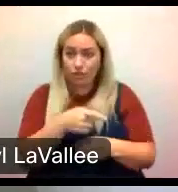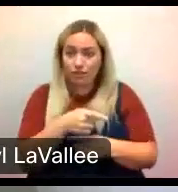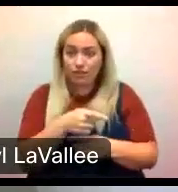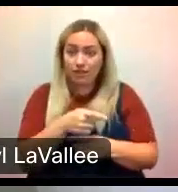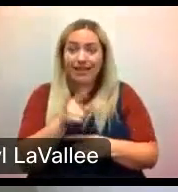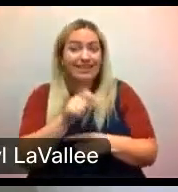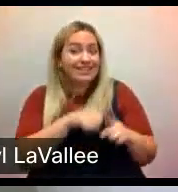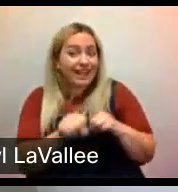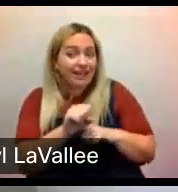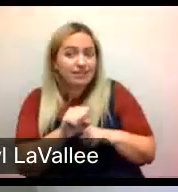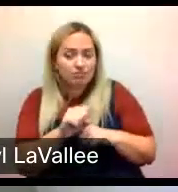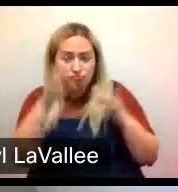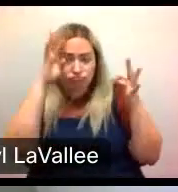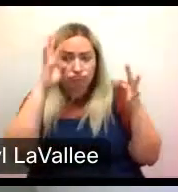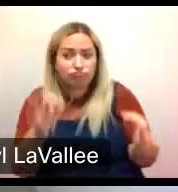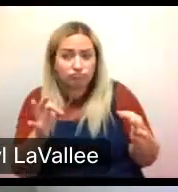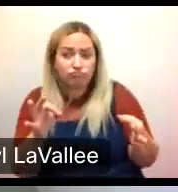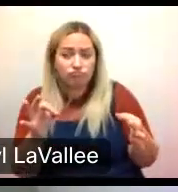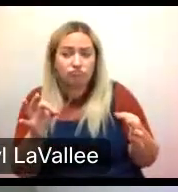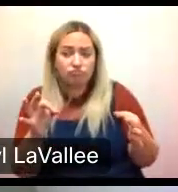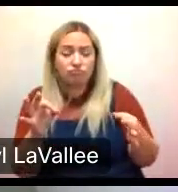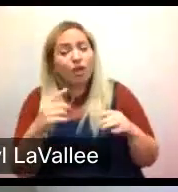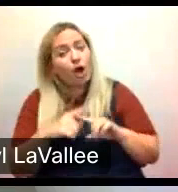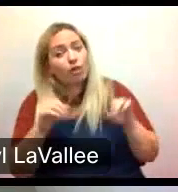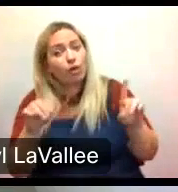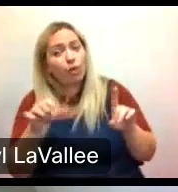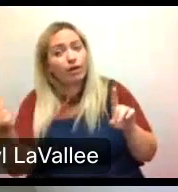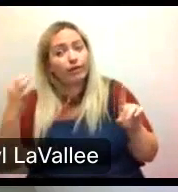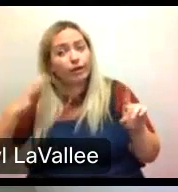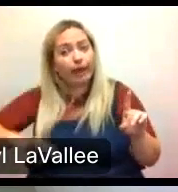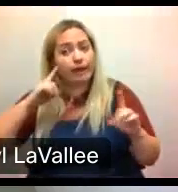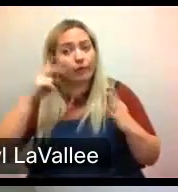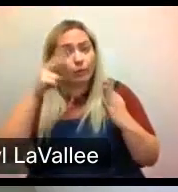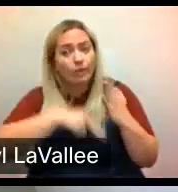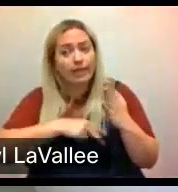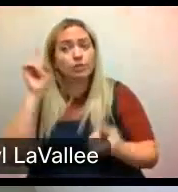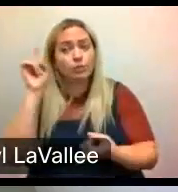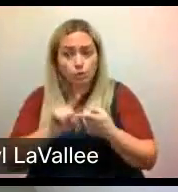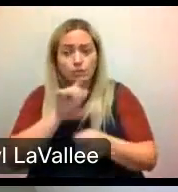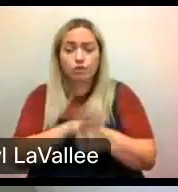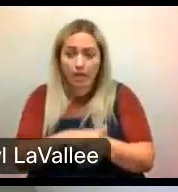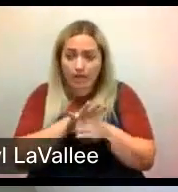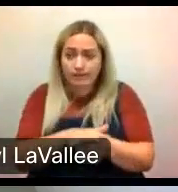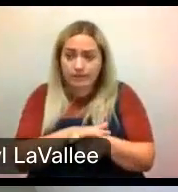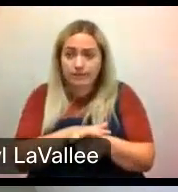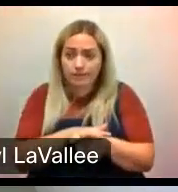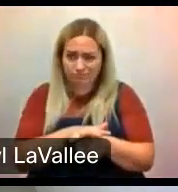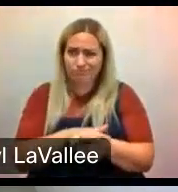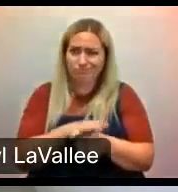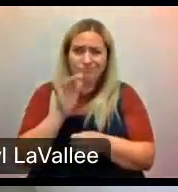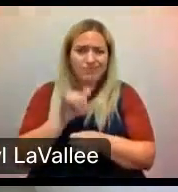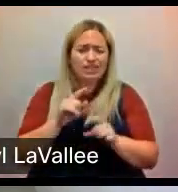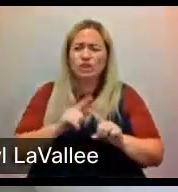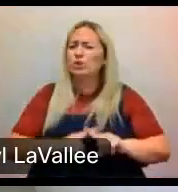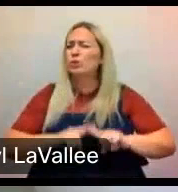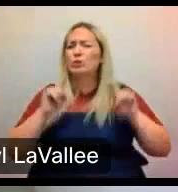this case, I decided that although another benefit of reading is reducing stress, that is too